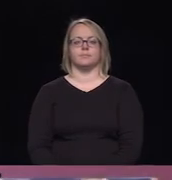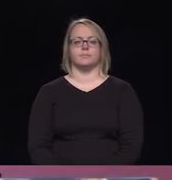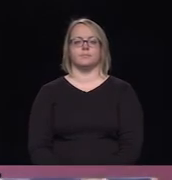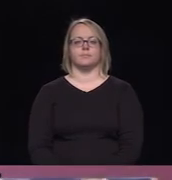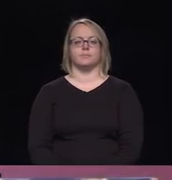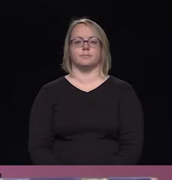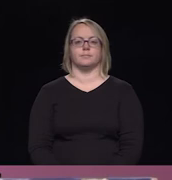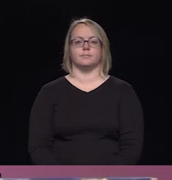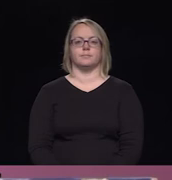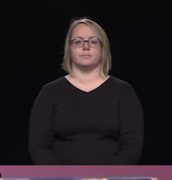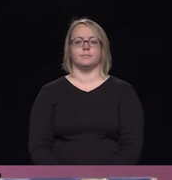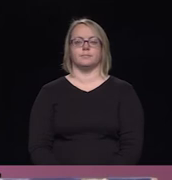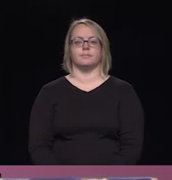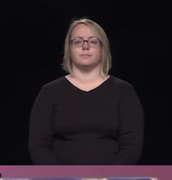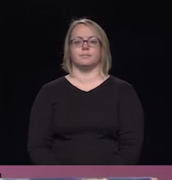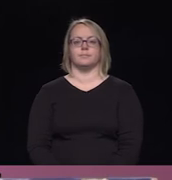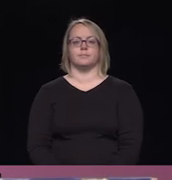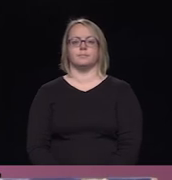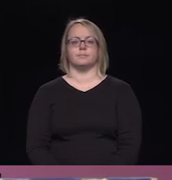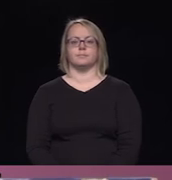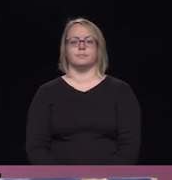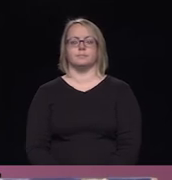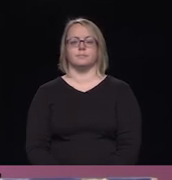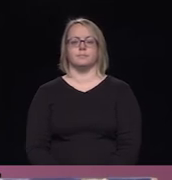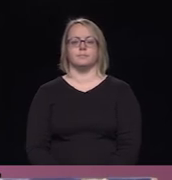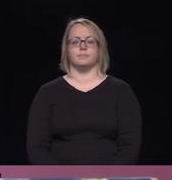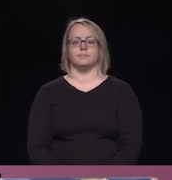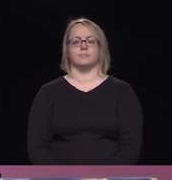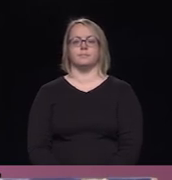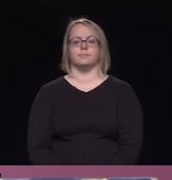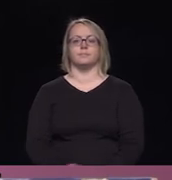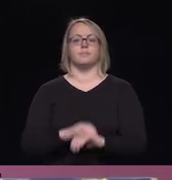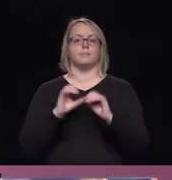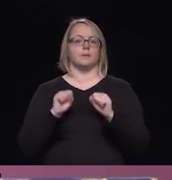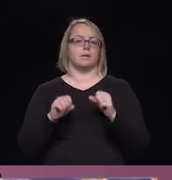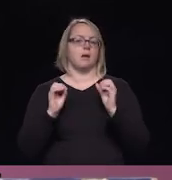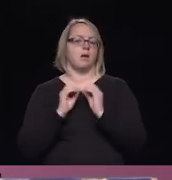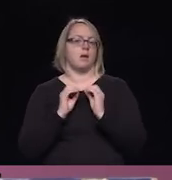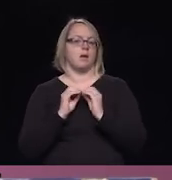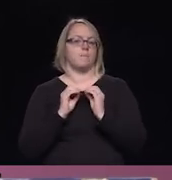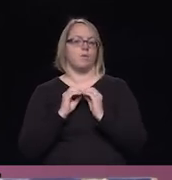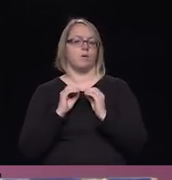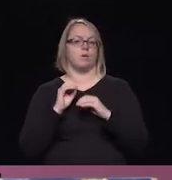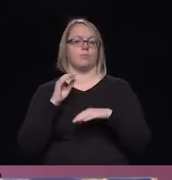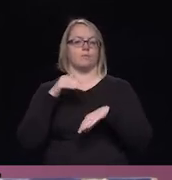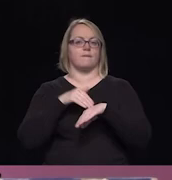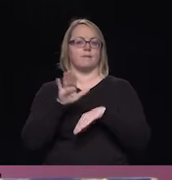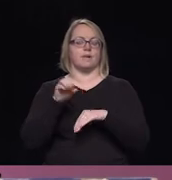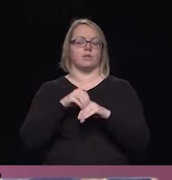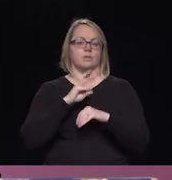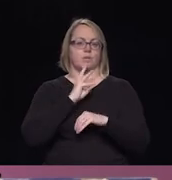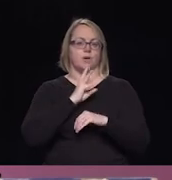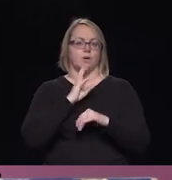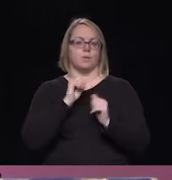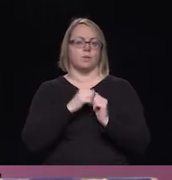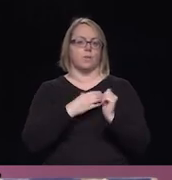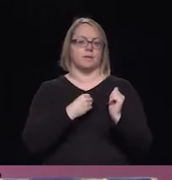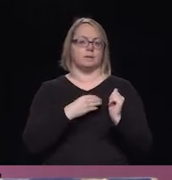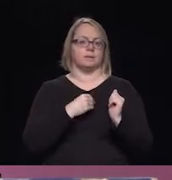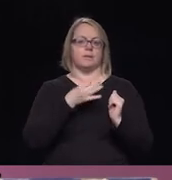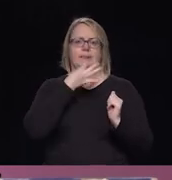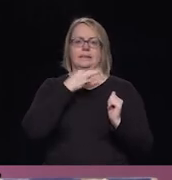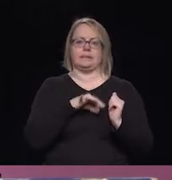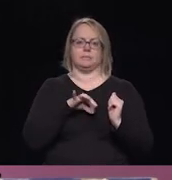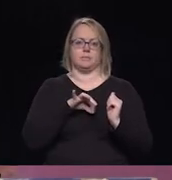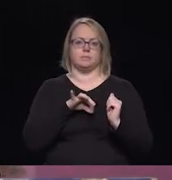and the lines into the water using white. Just a few subtle lines. don't have